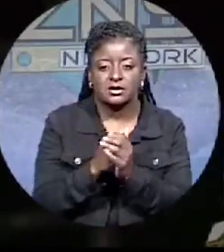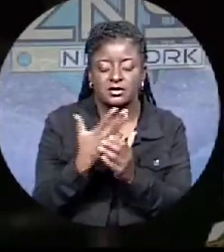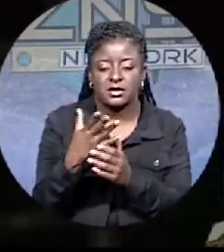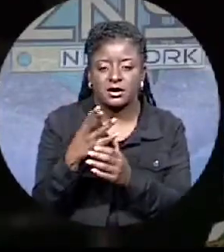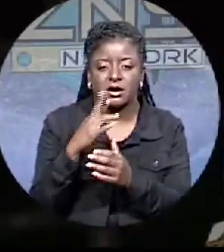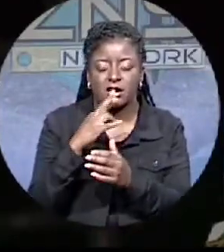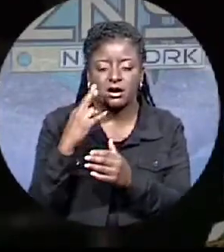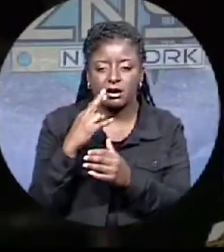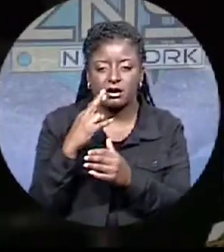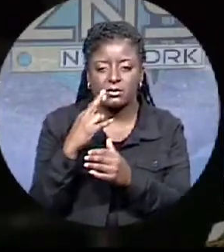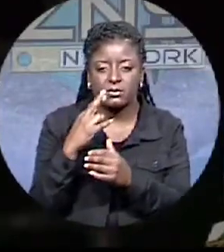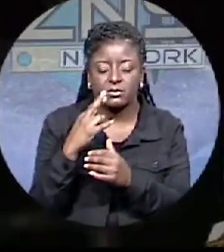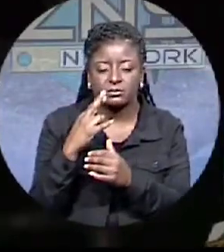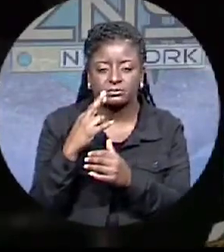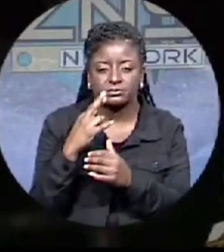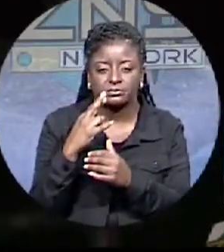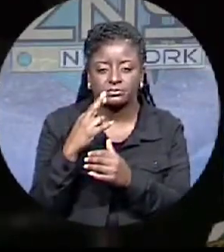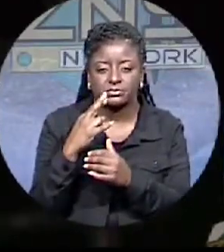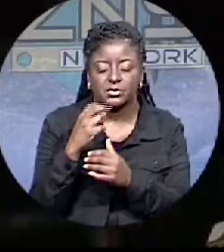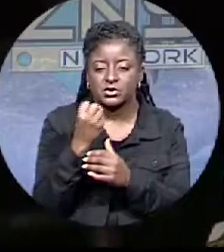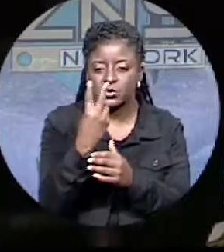12,712 HIV infections.